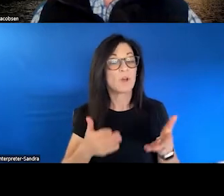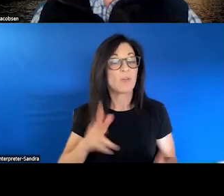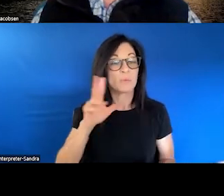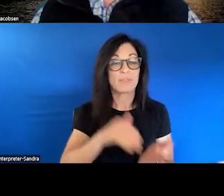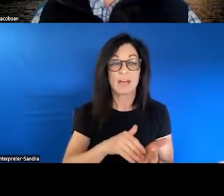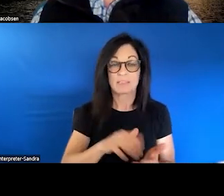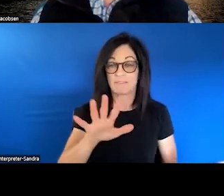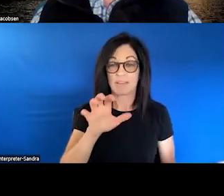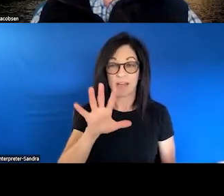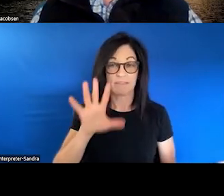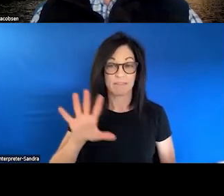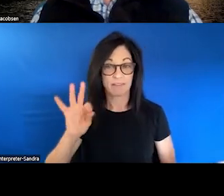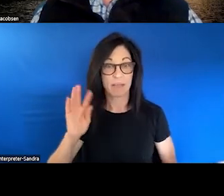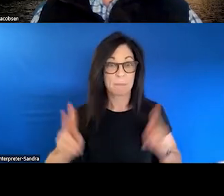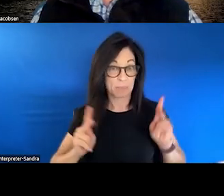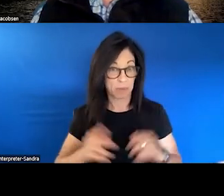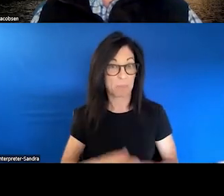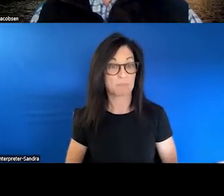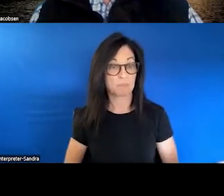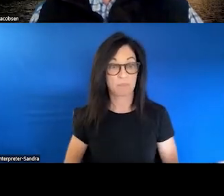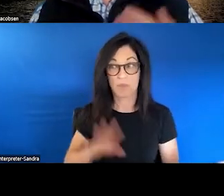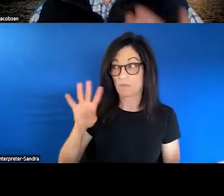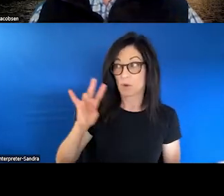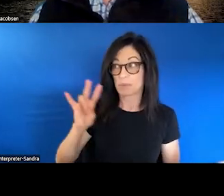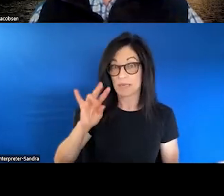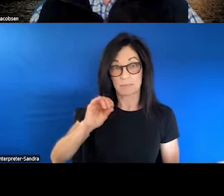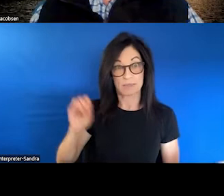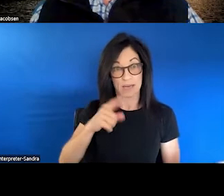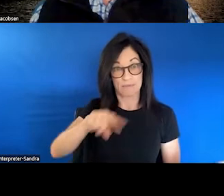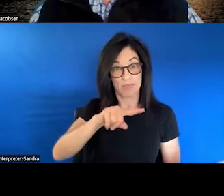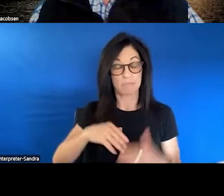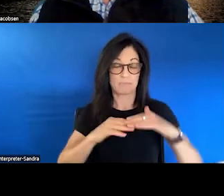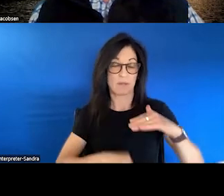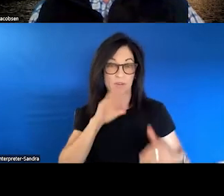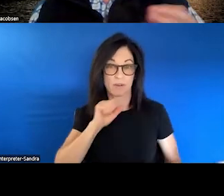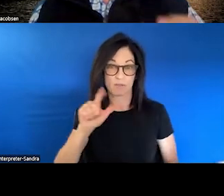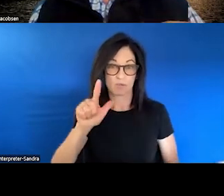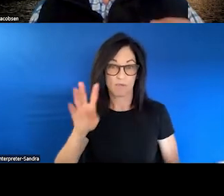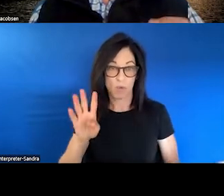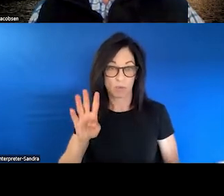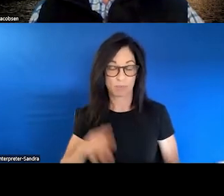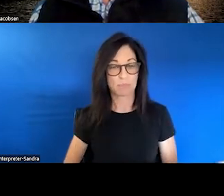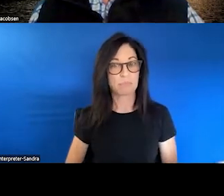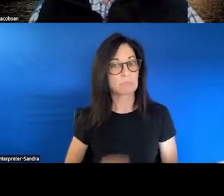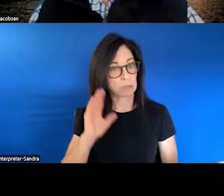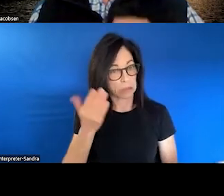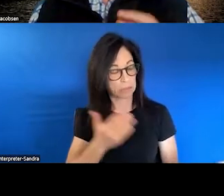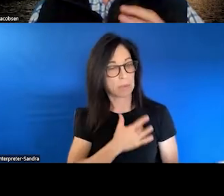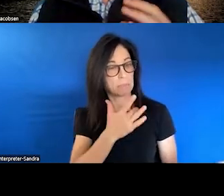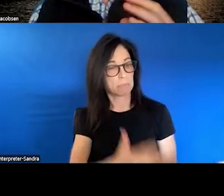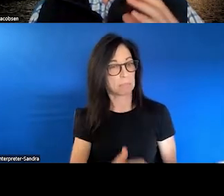3,559 people, 47% of which were under the age of 24. And it seems to be a growing trend